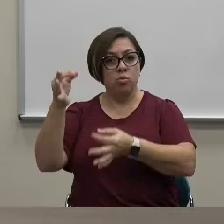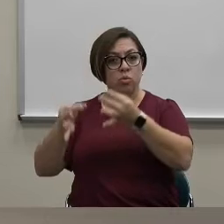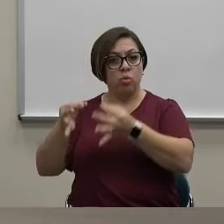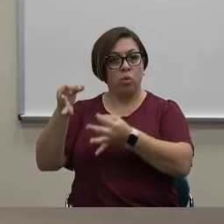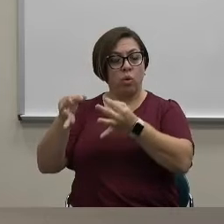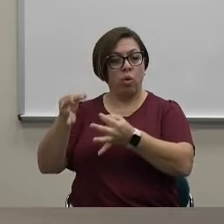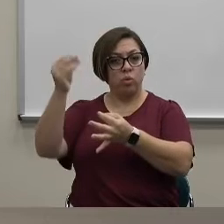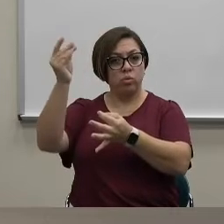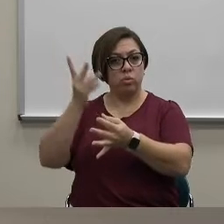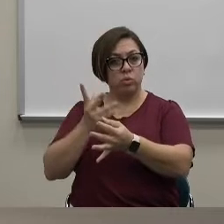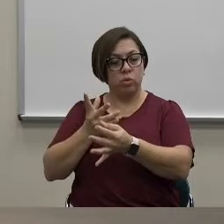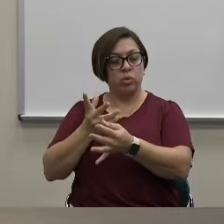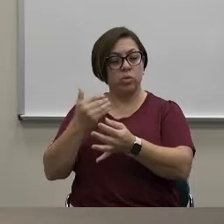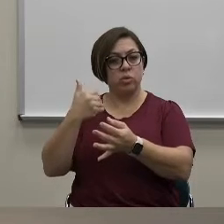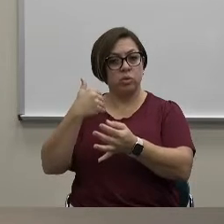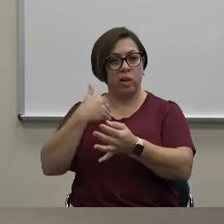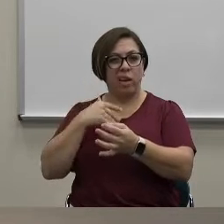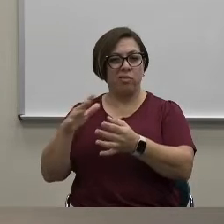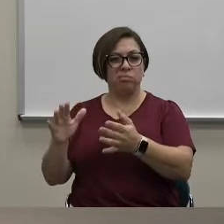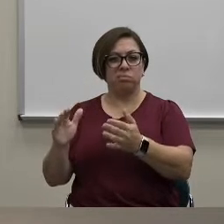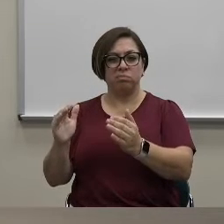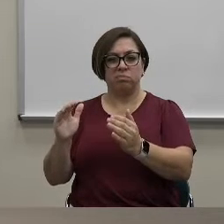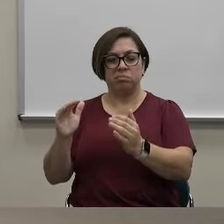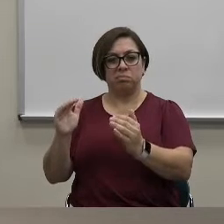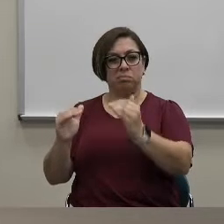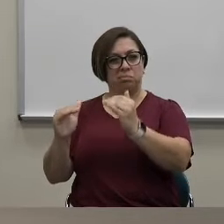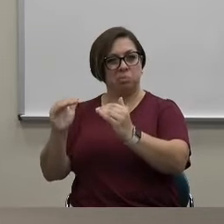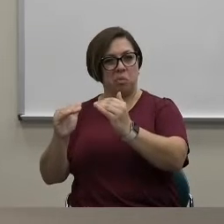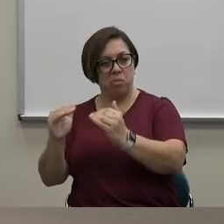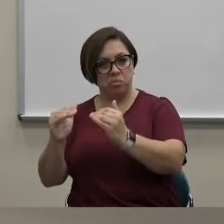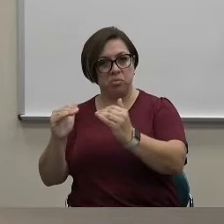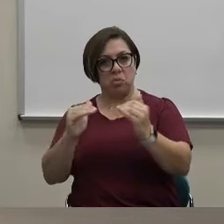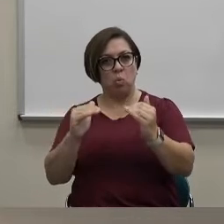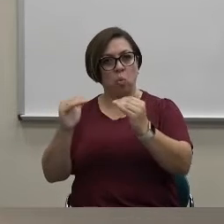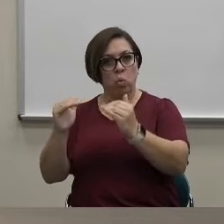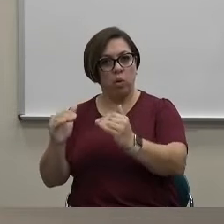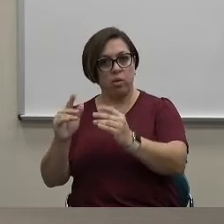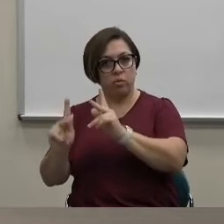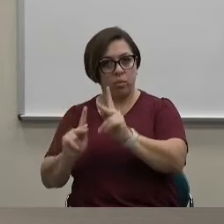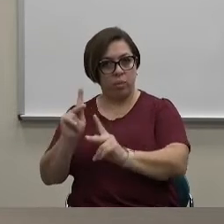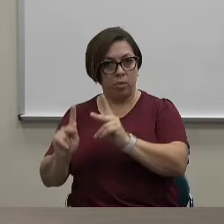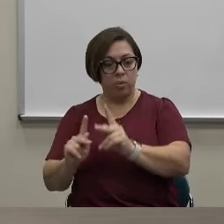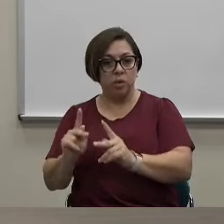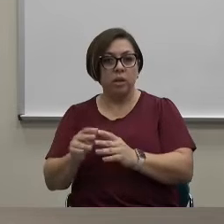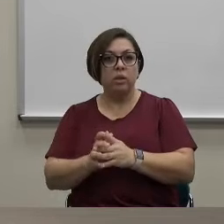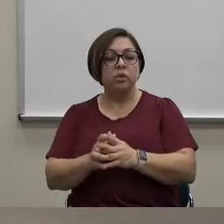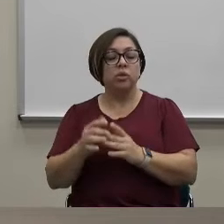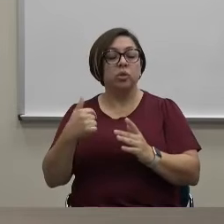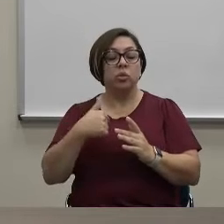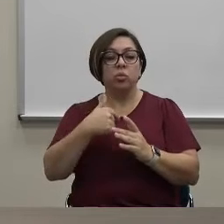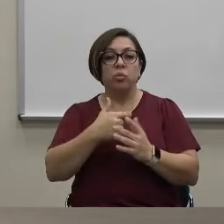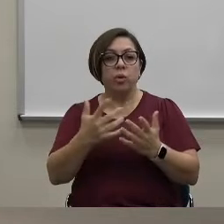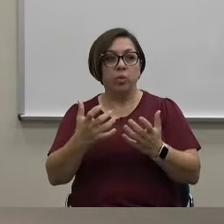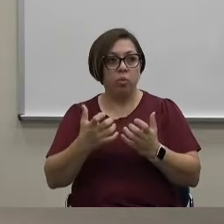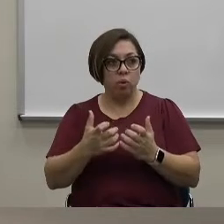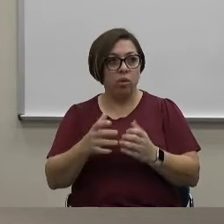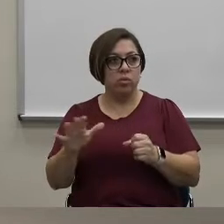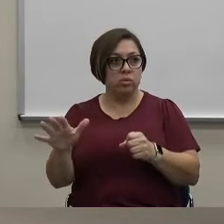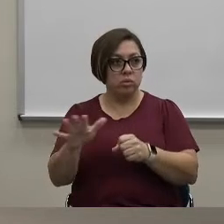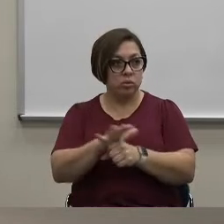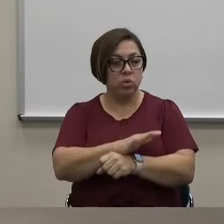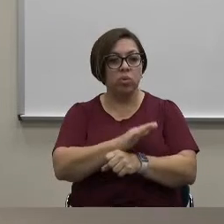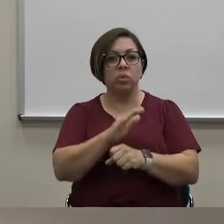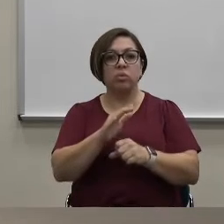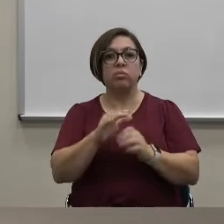have approximate equality of population, the rule of thumb is we want a total deviation that is less than